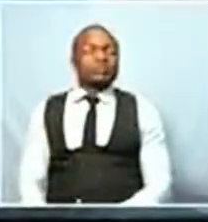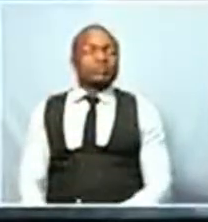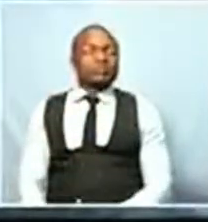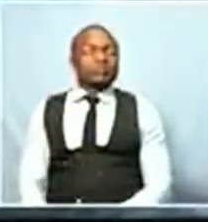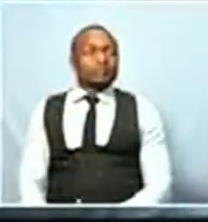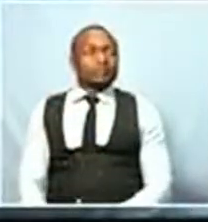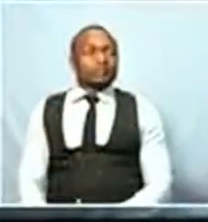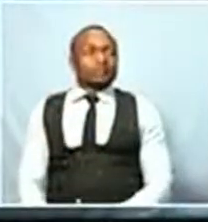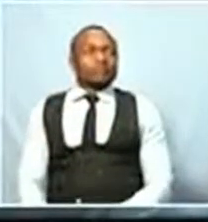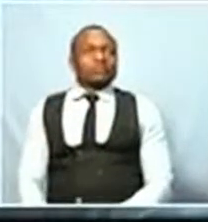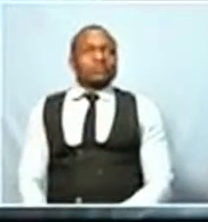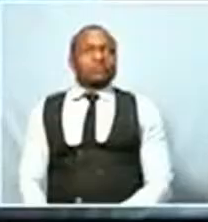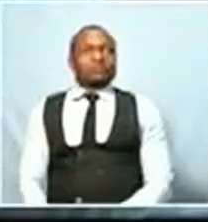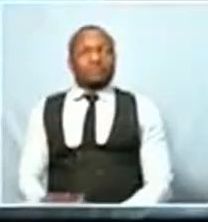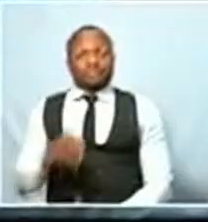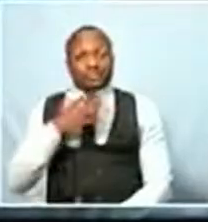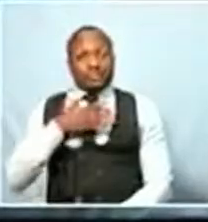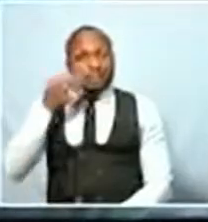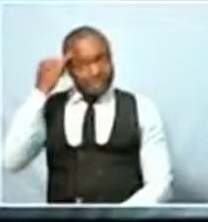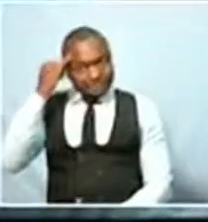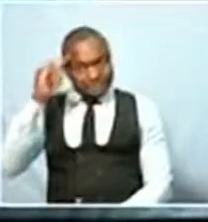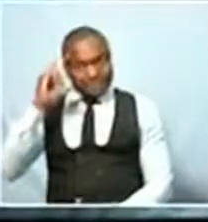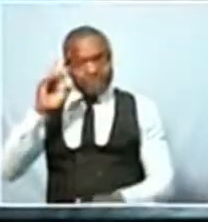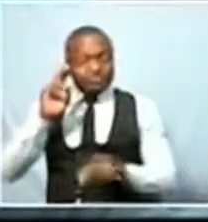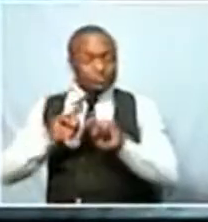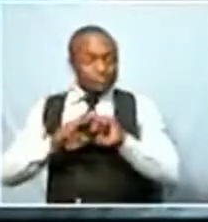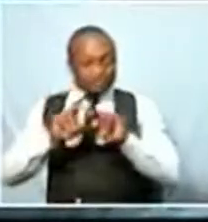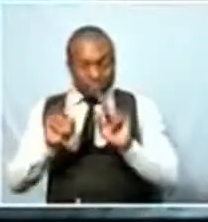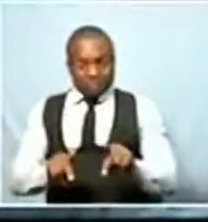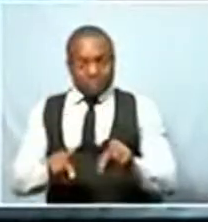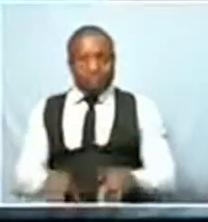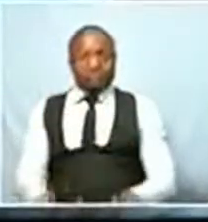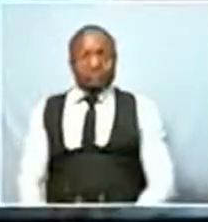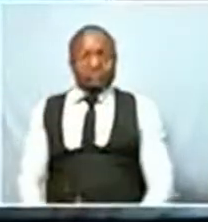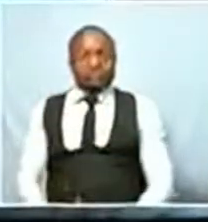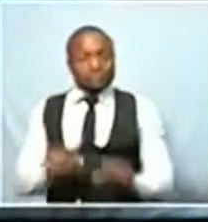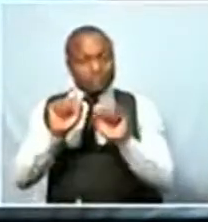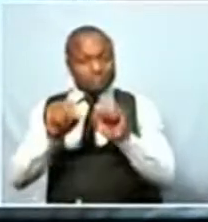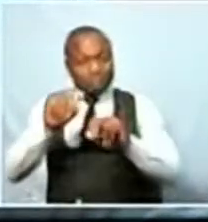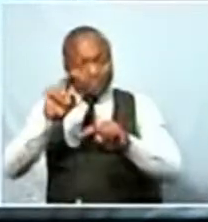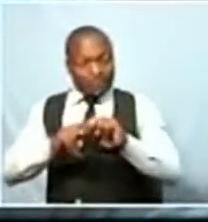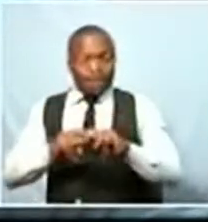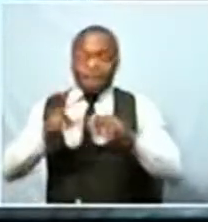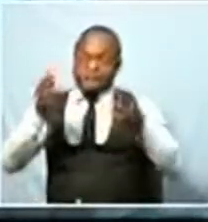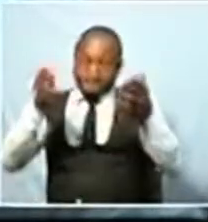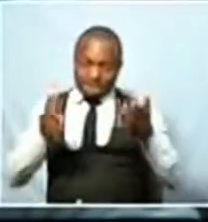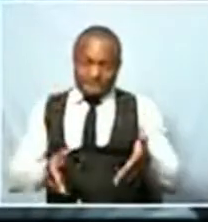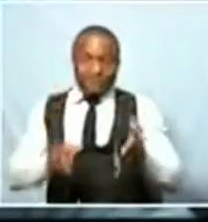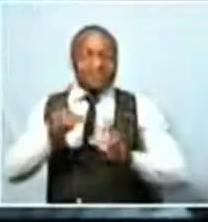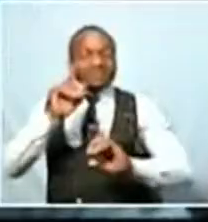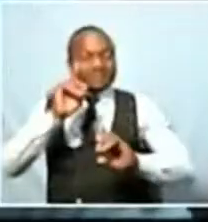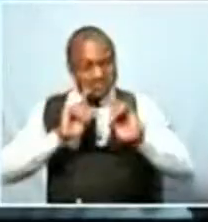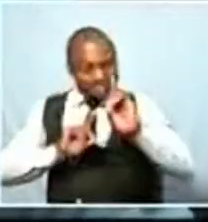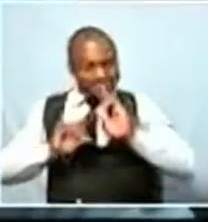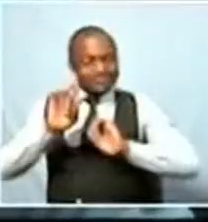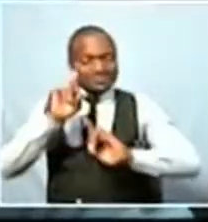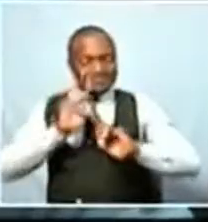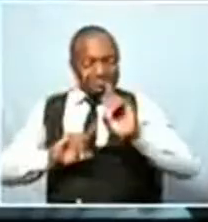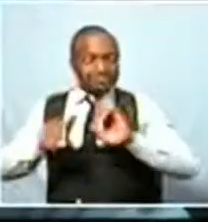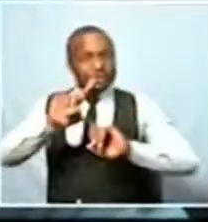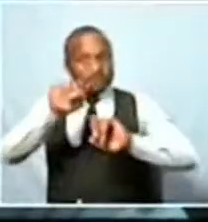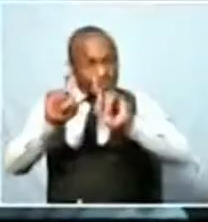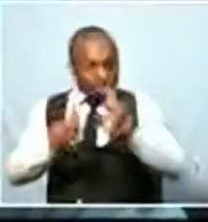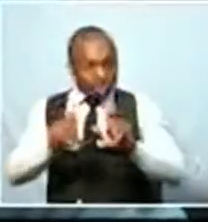So, in my view, Chair, we can be sitting here lamenting, questioning